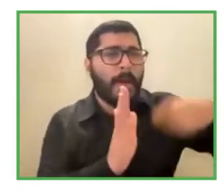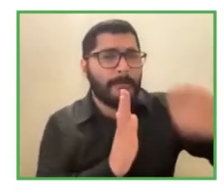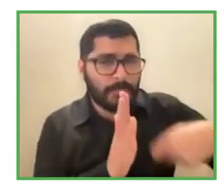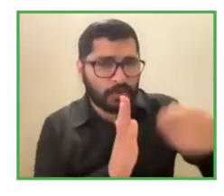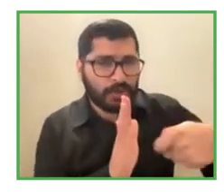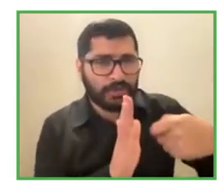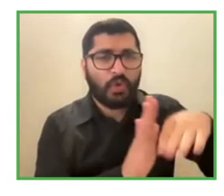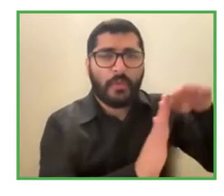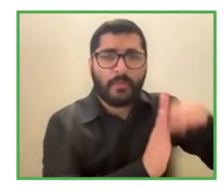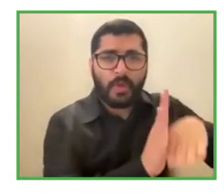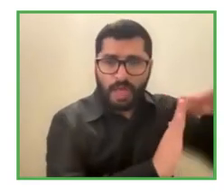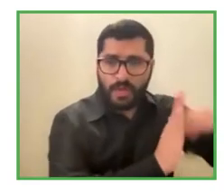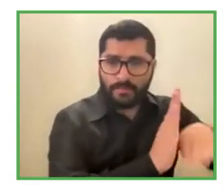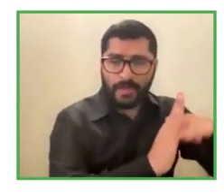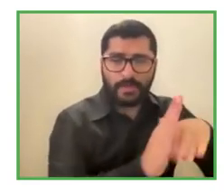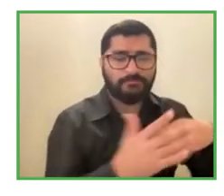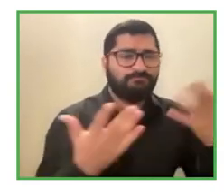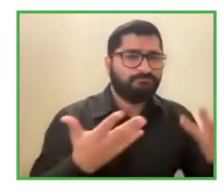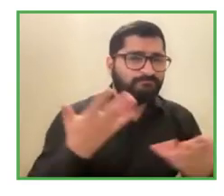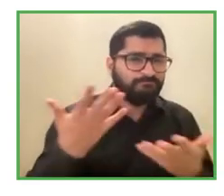Program.